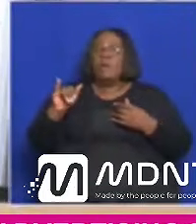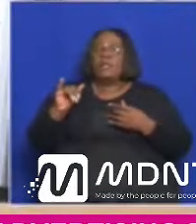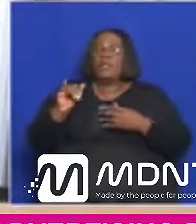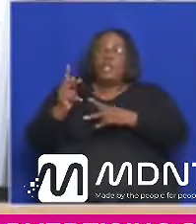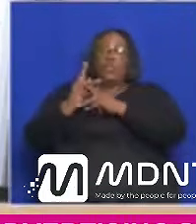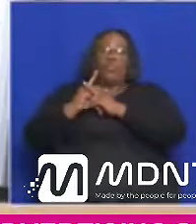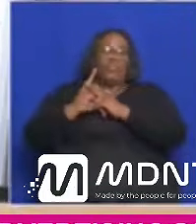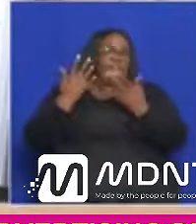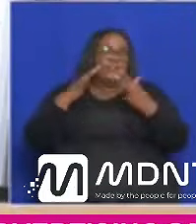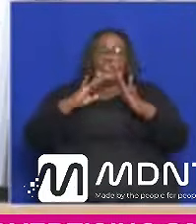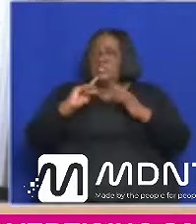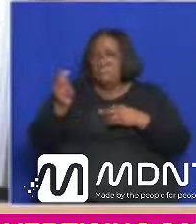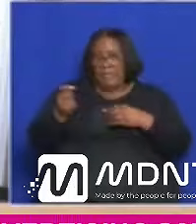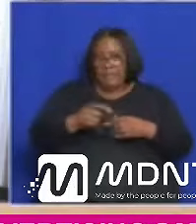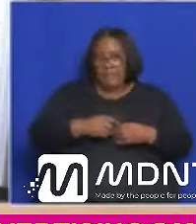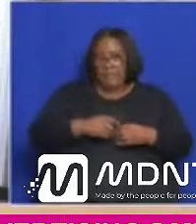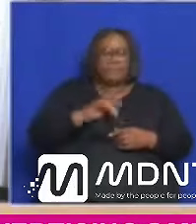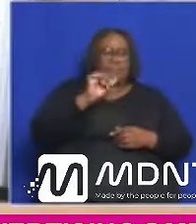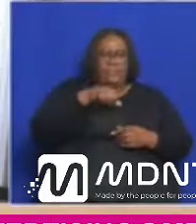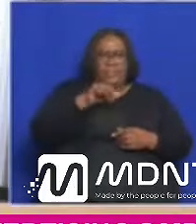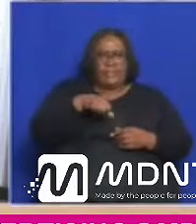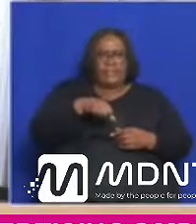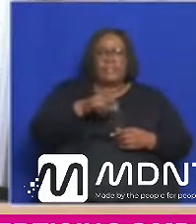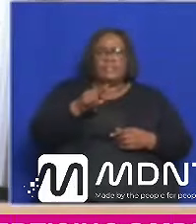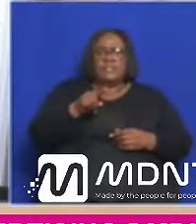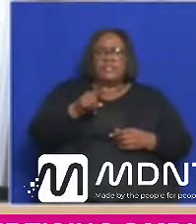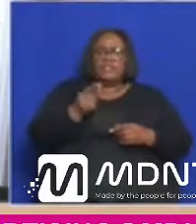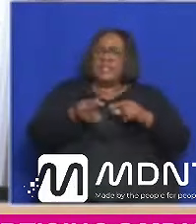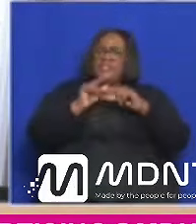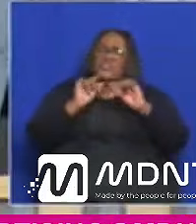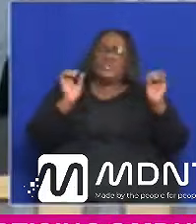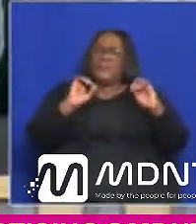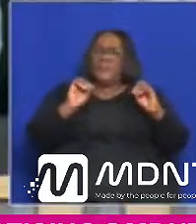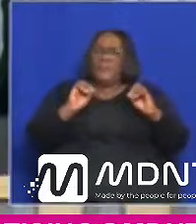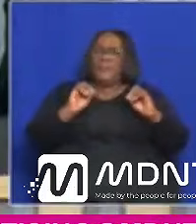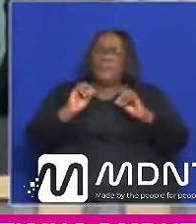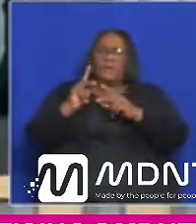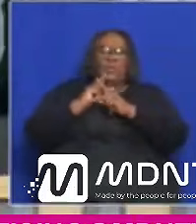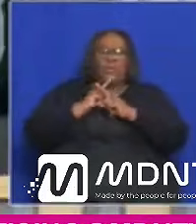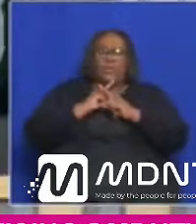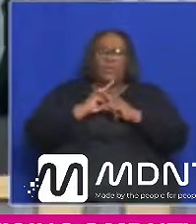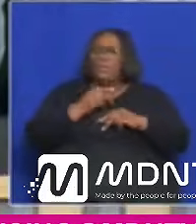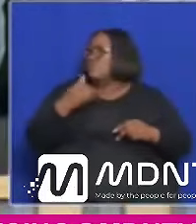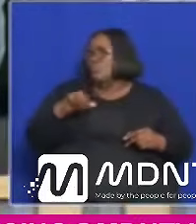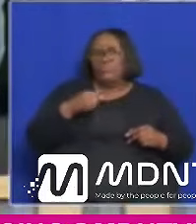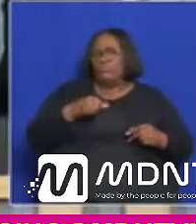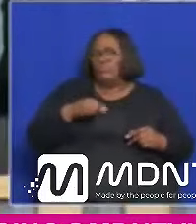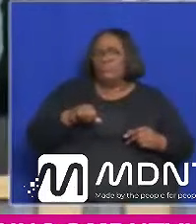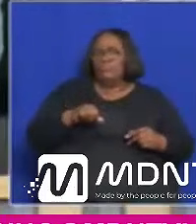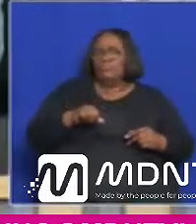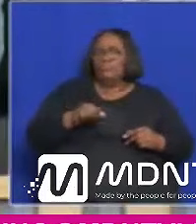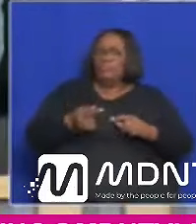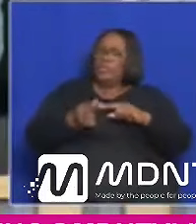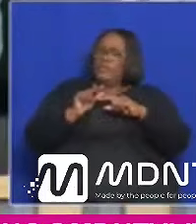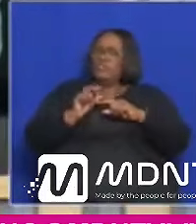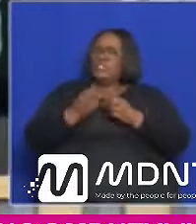course, yes. So it was an interest-free loan. No, it was not an interest-free loan. What was the interest on that loan?